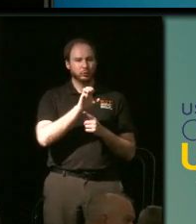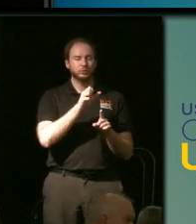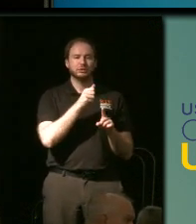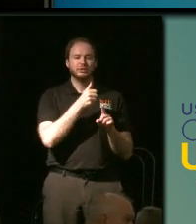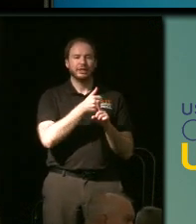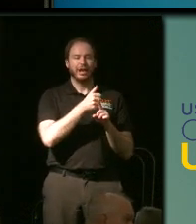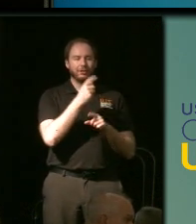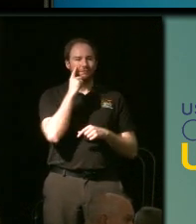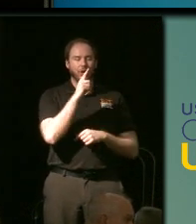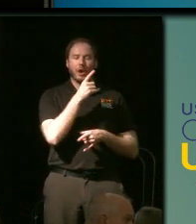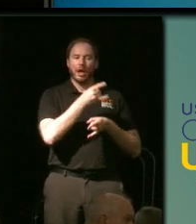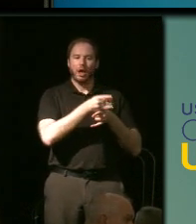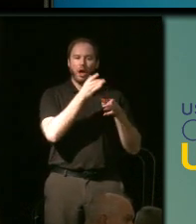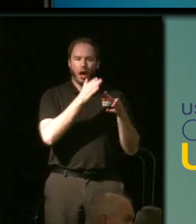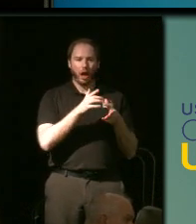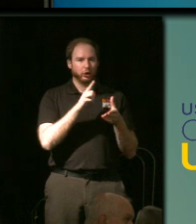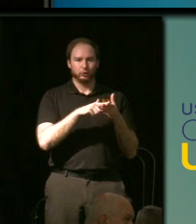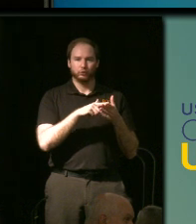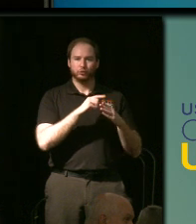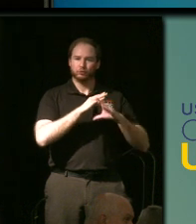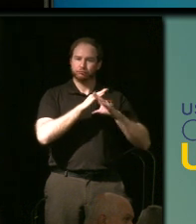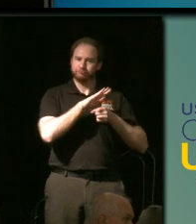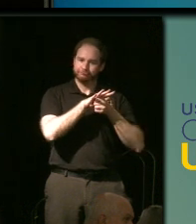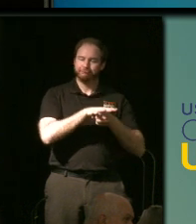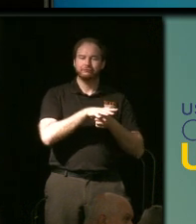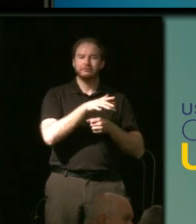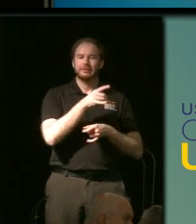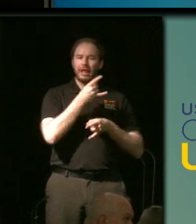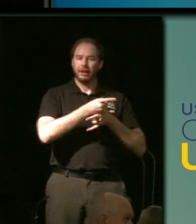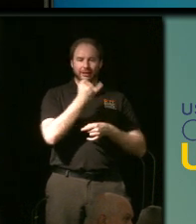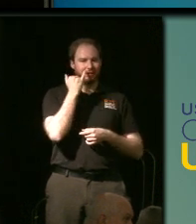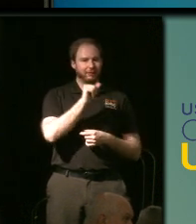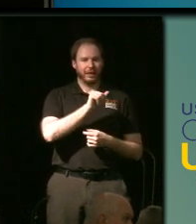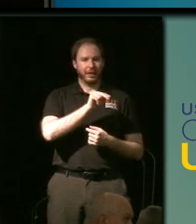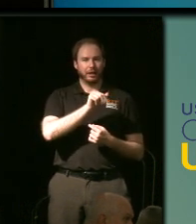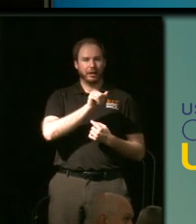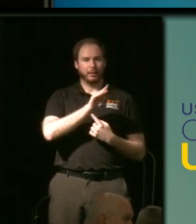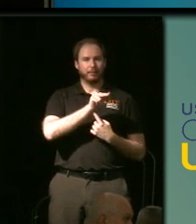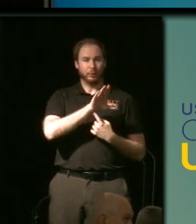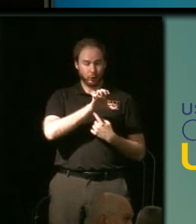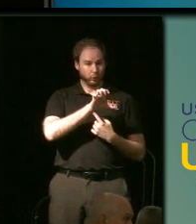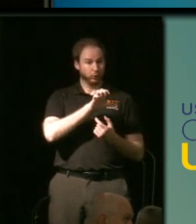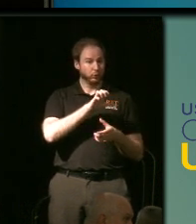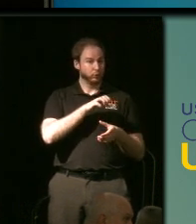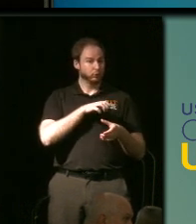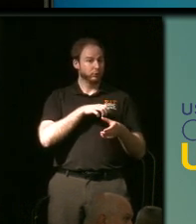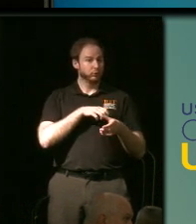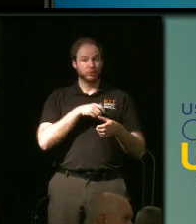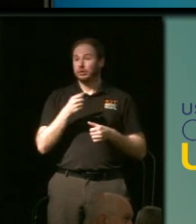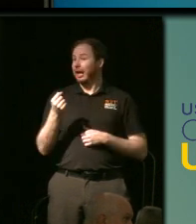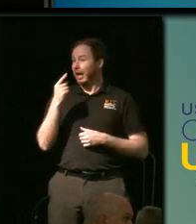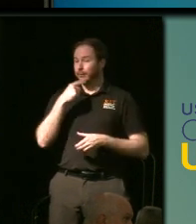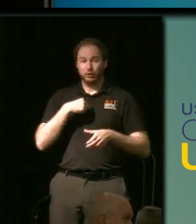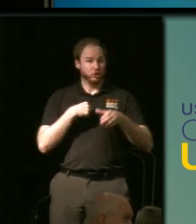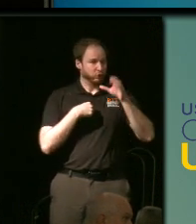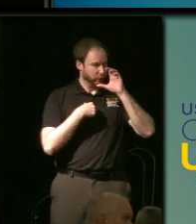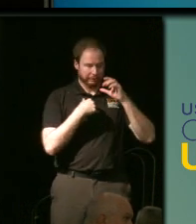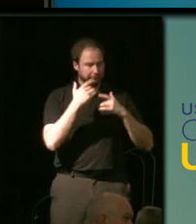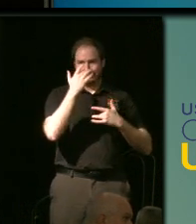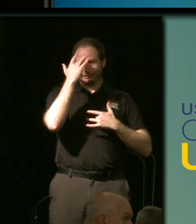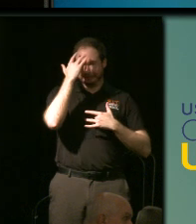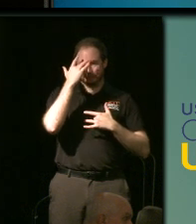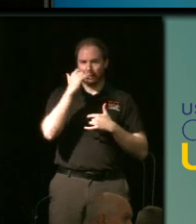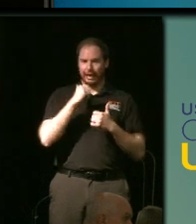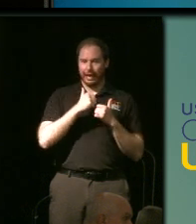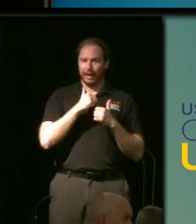alcoholics take to prevent them from drinking. If you take antabuse and you drink, you get very, very sick. That's how you prevent the